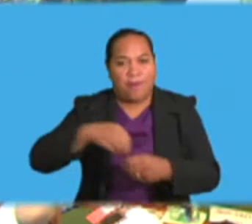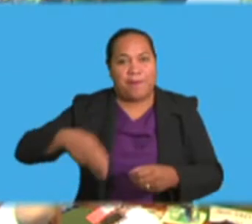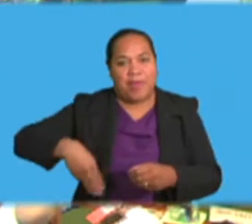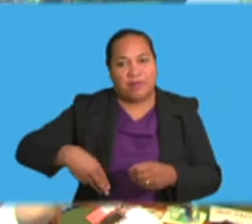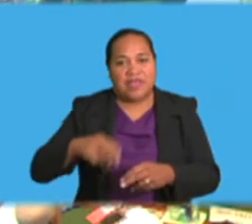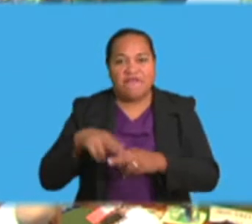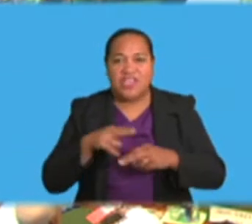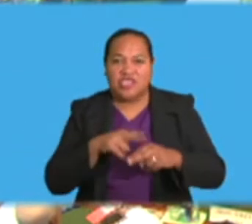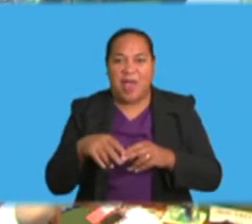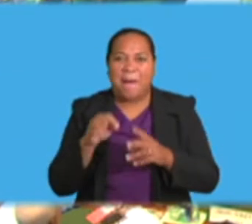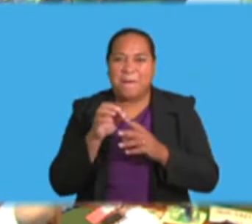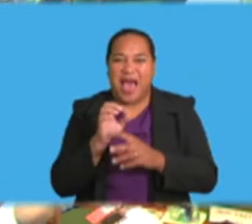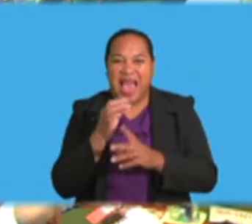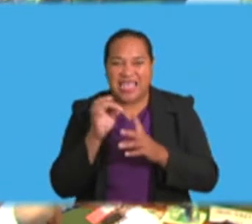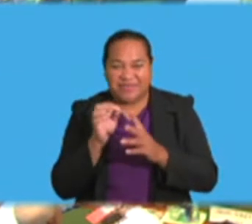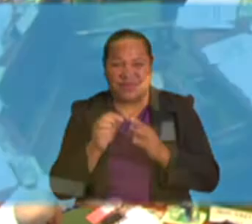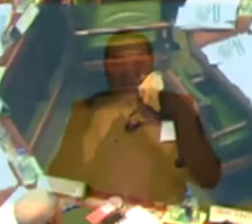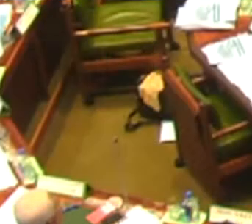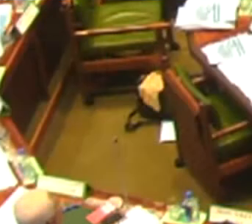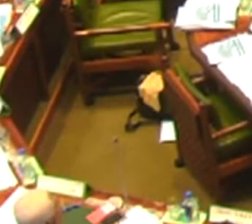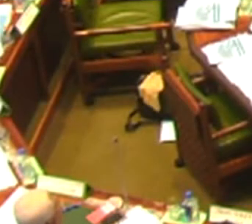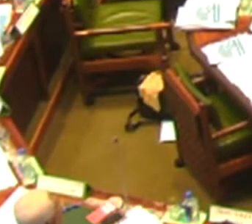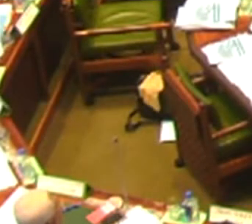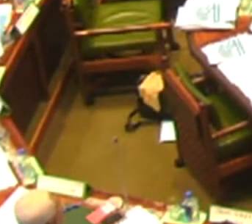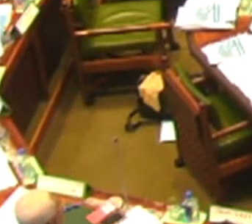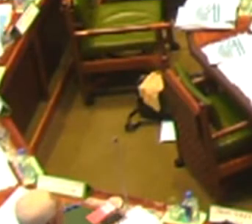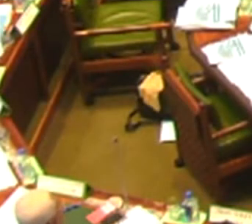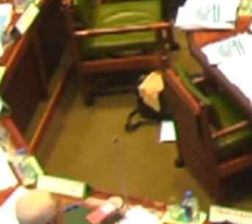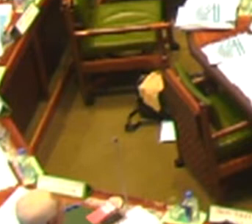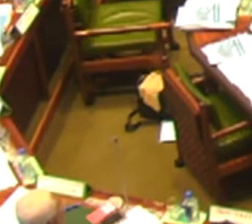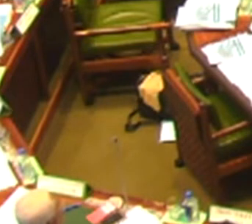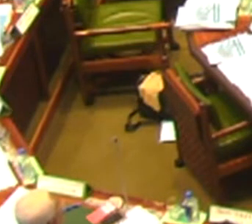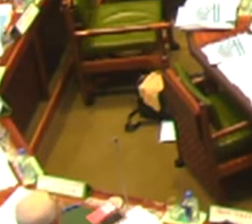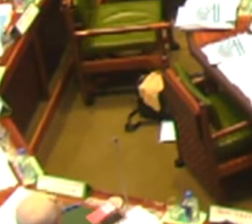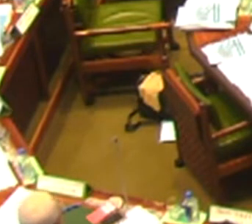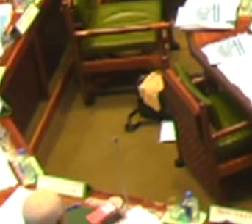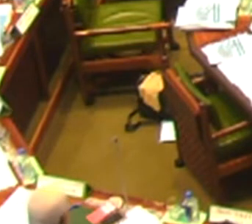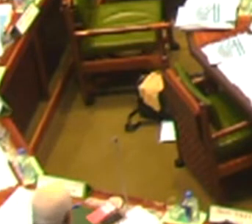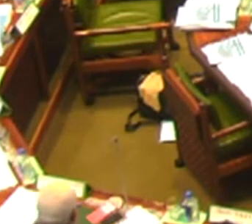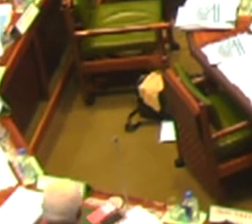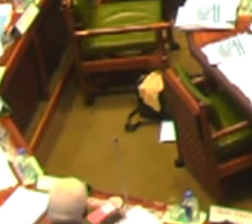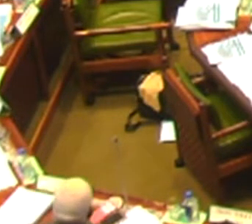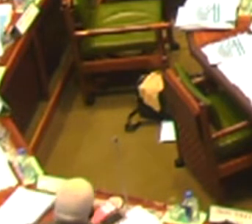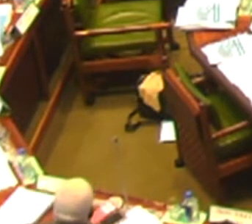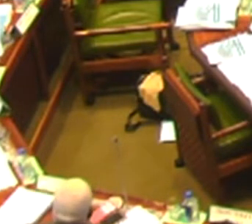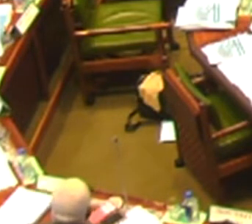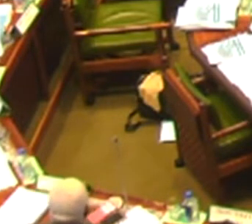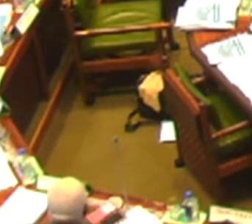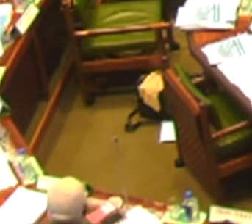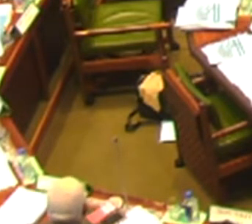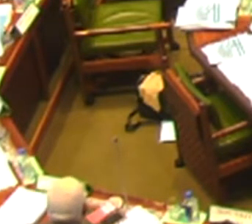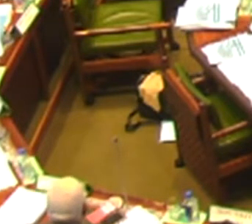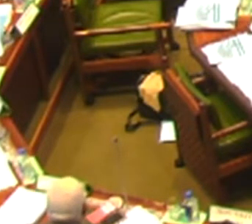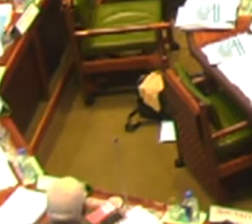Pine Trust. The Trust was allocated A-class ordinary shares in FPL, or Fiji Pine Limited, and these shares are not transferable or